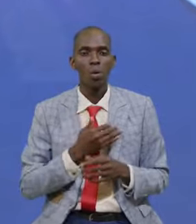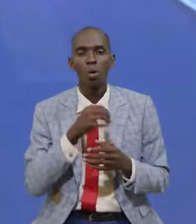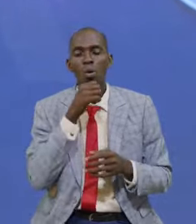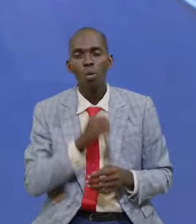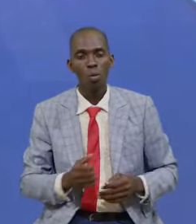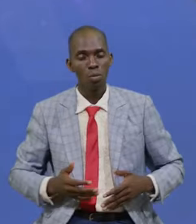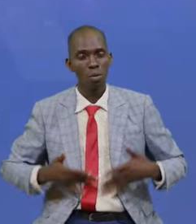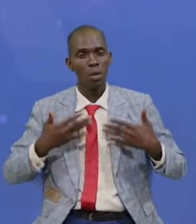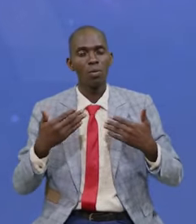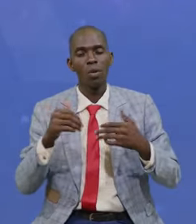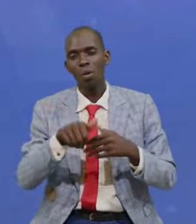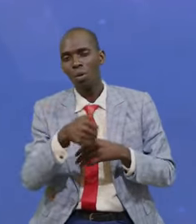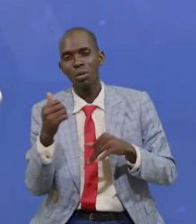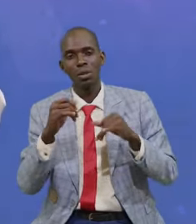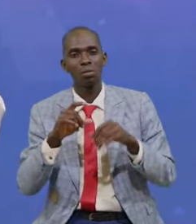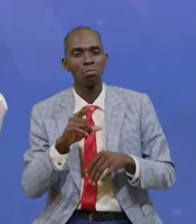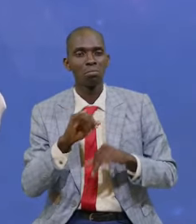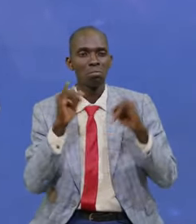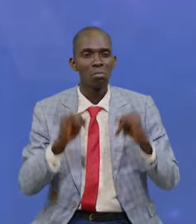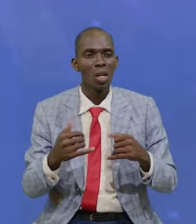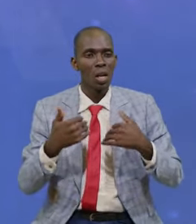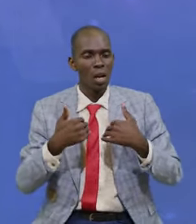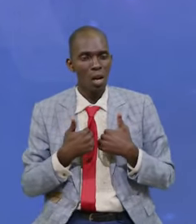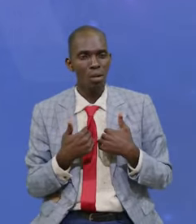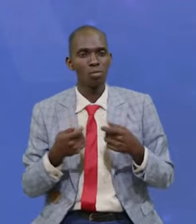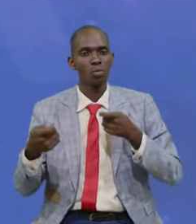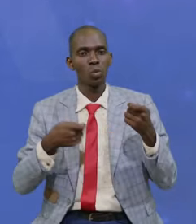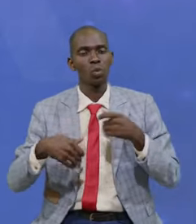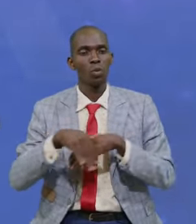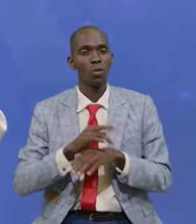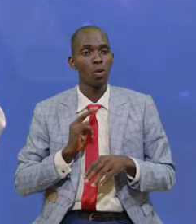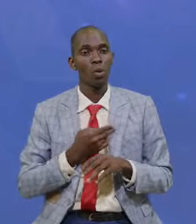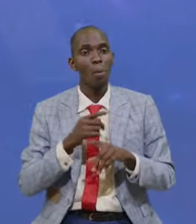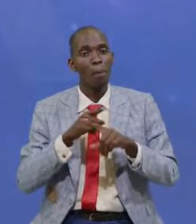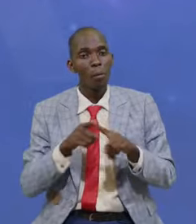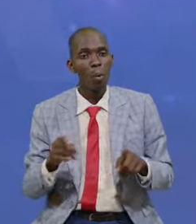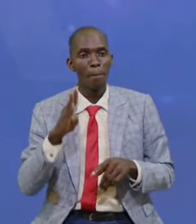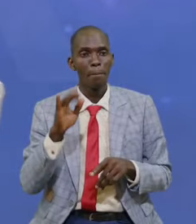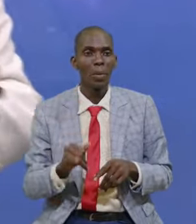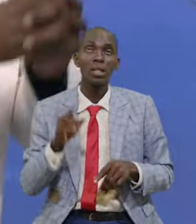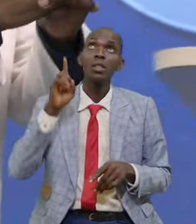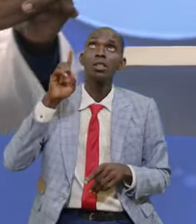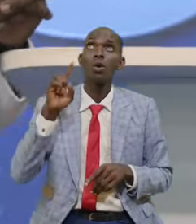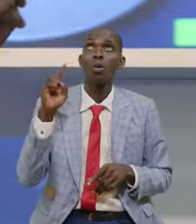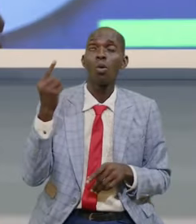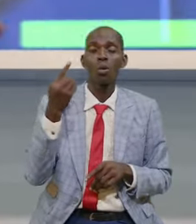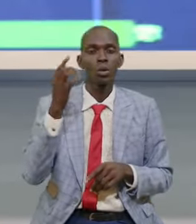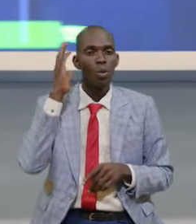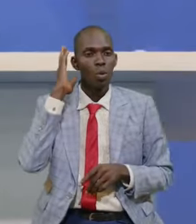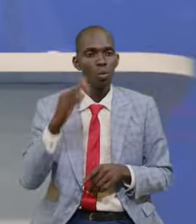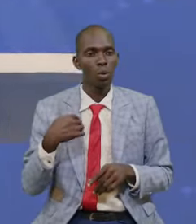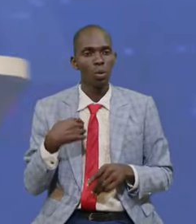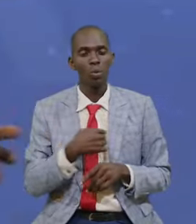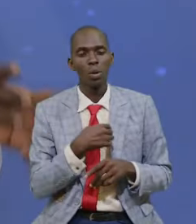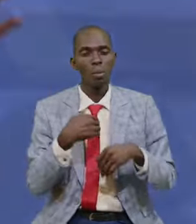us. But now, by thee only, we will make a mention